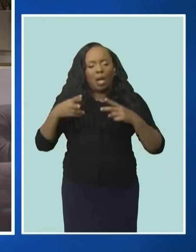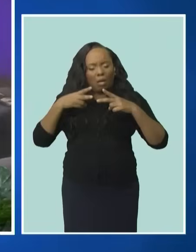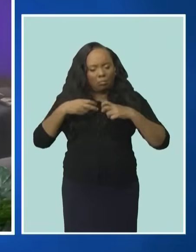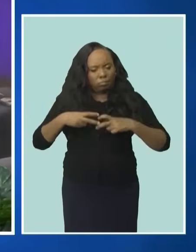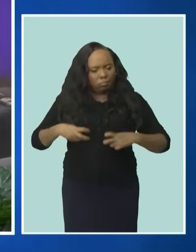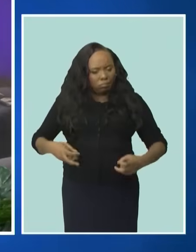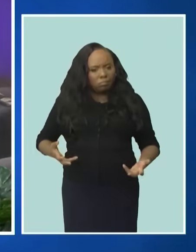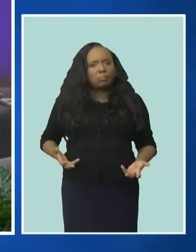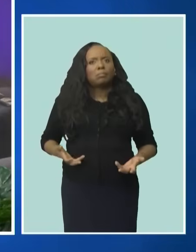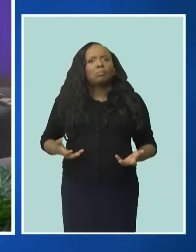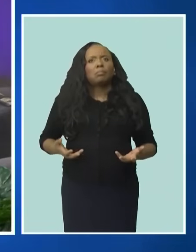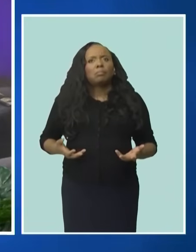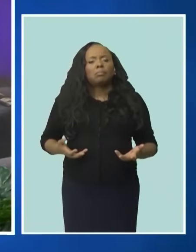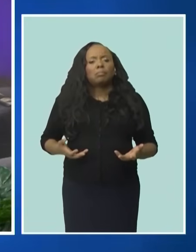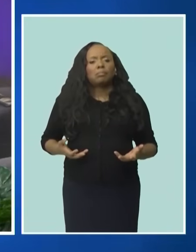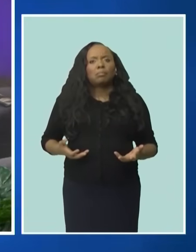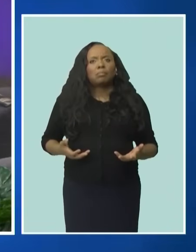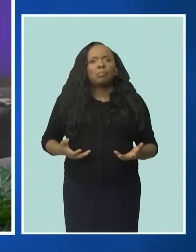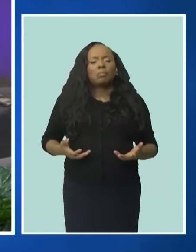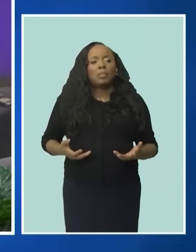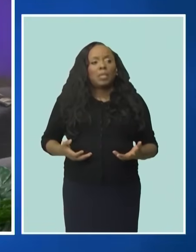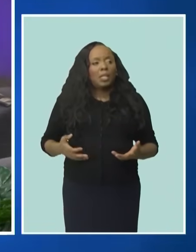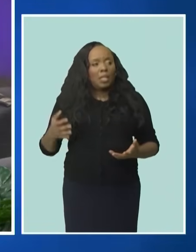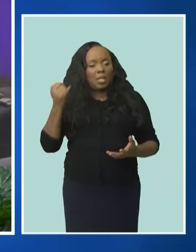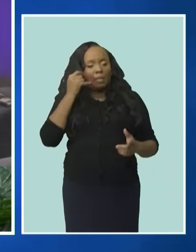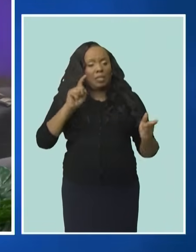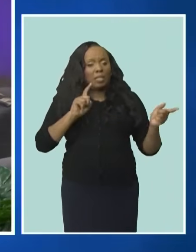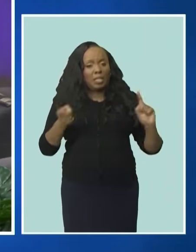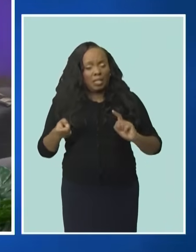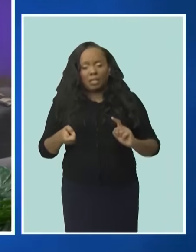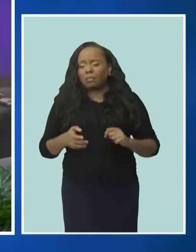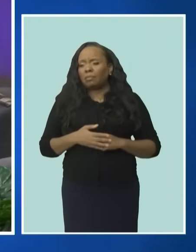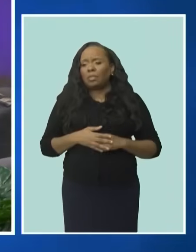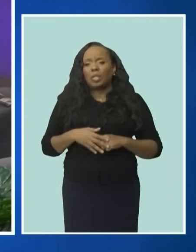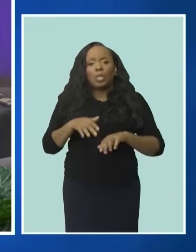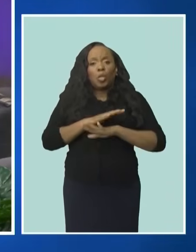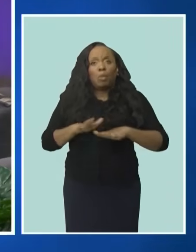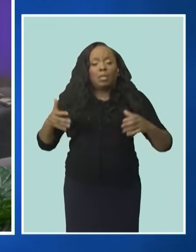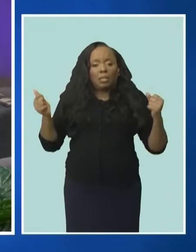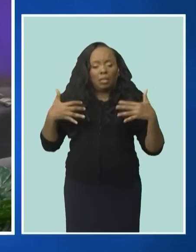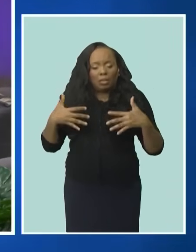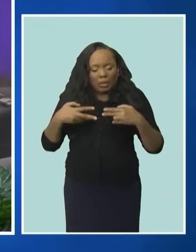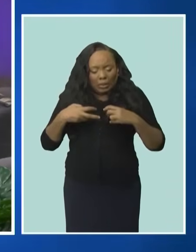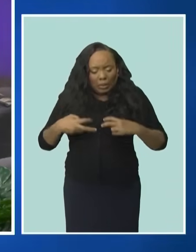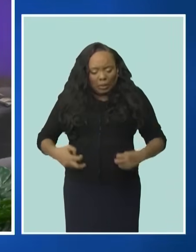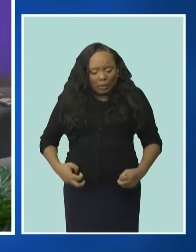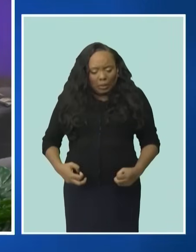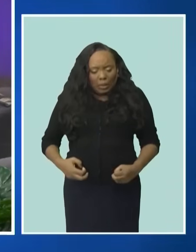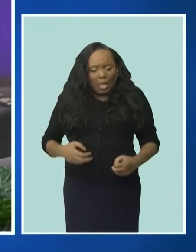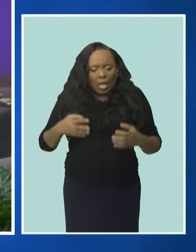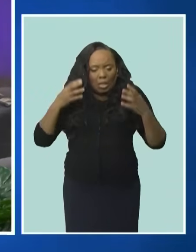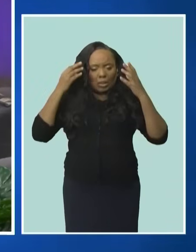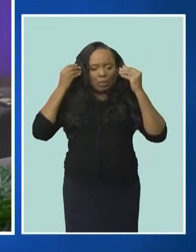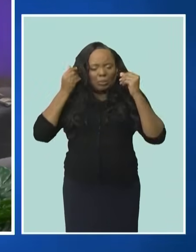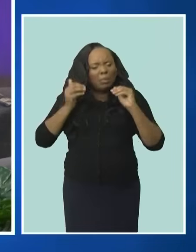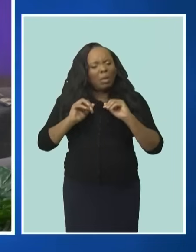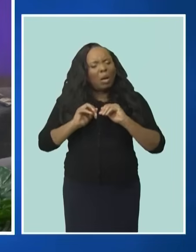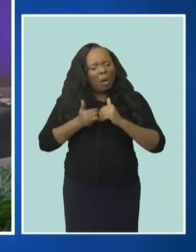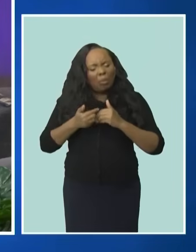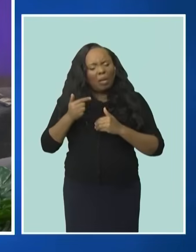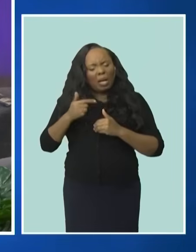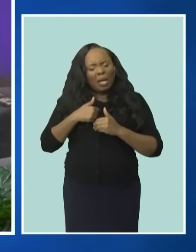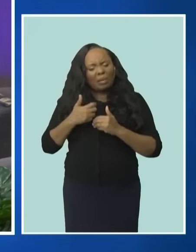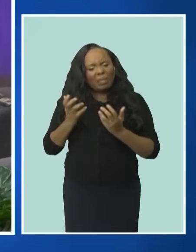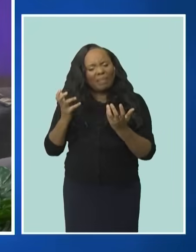introspection. Don't let the fear grip you, but do some introspection and reflection on how can I fit into this